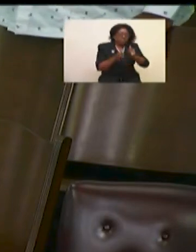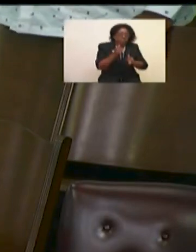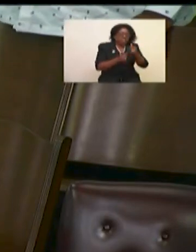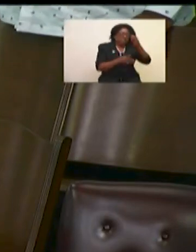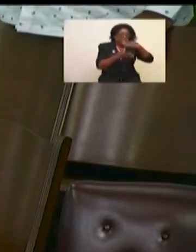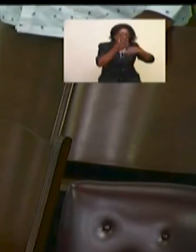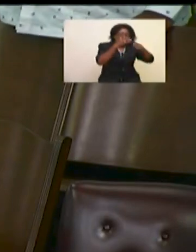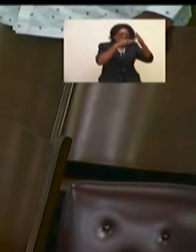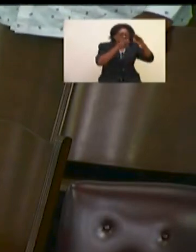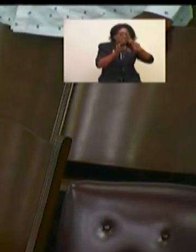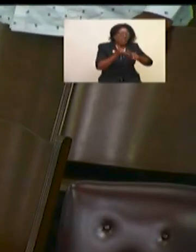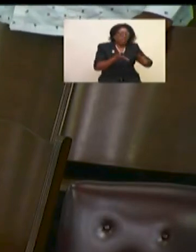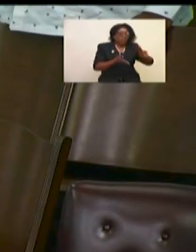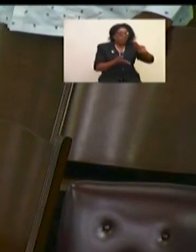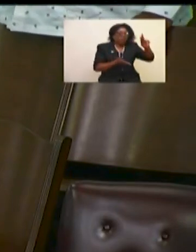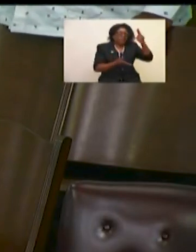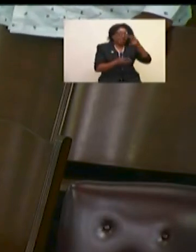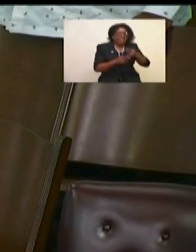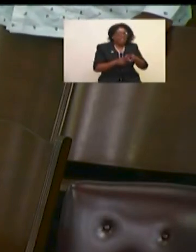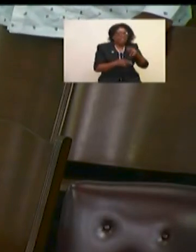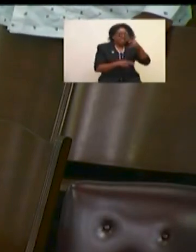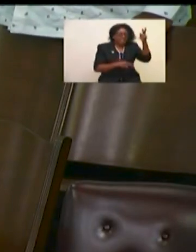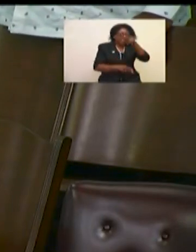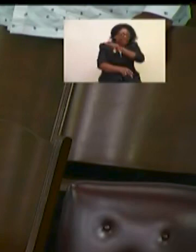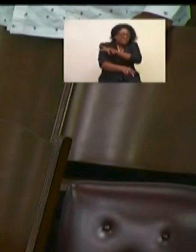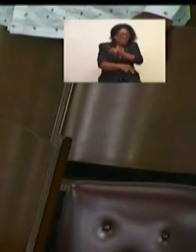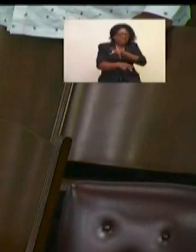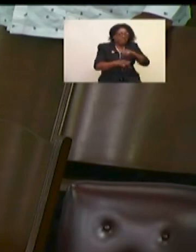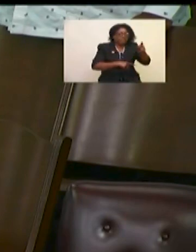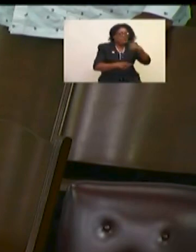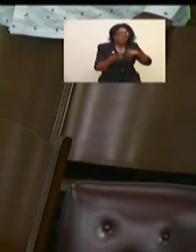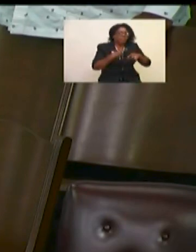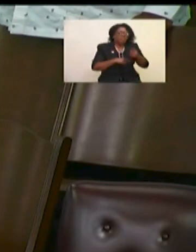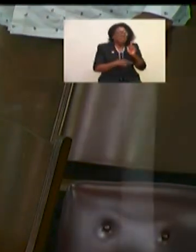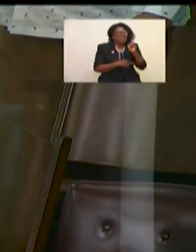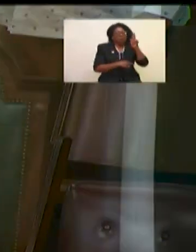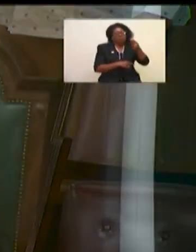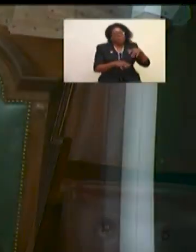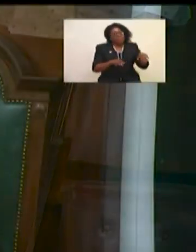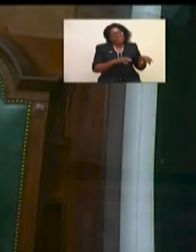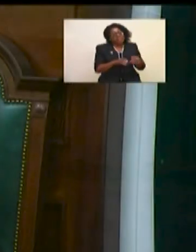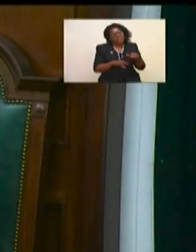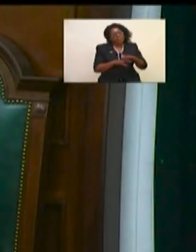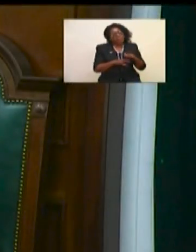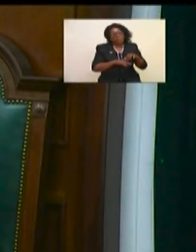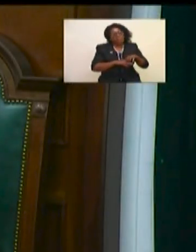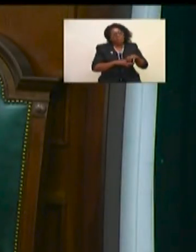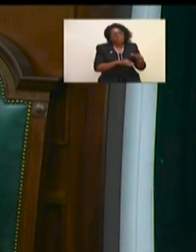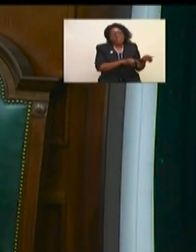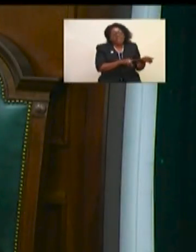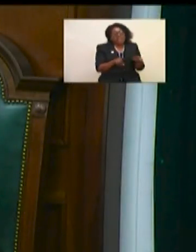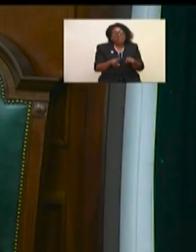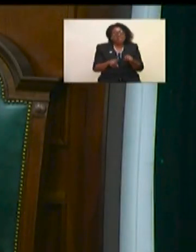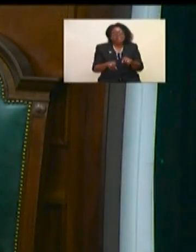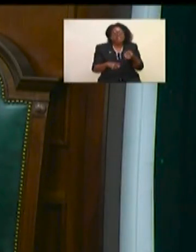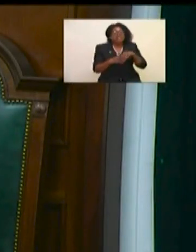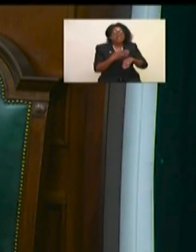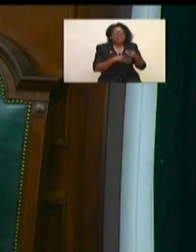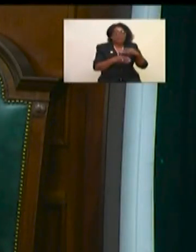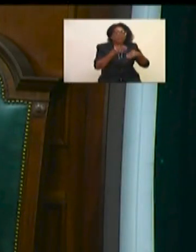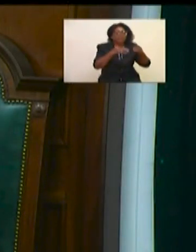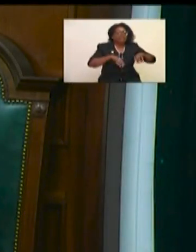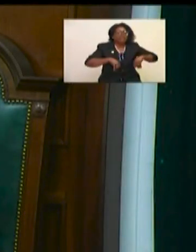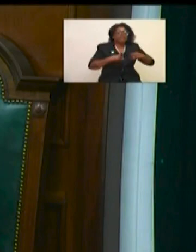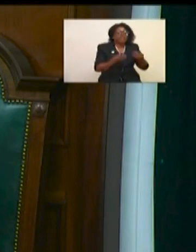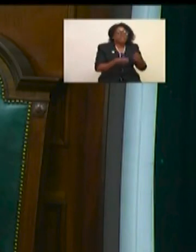heaven, hallowed be thy name, thy kingdom come. Thy will be done on earth as it is in heaven. Give us